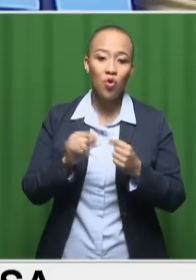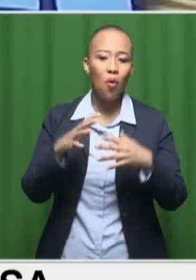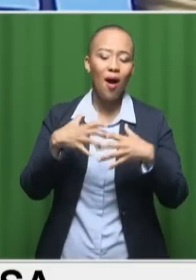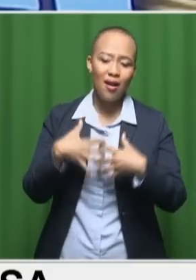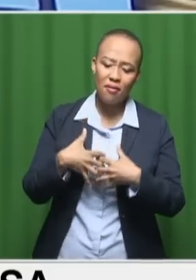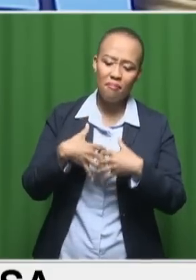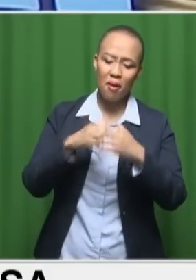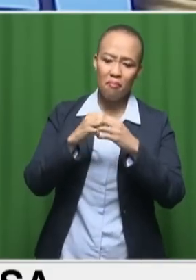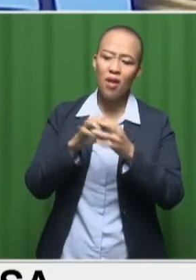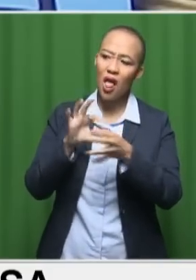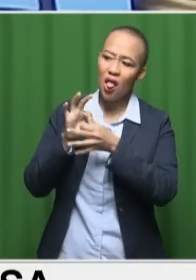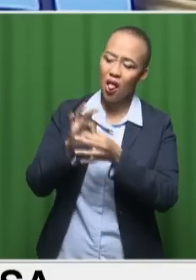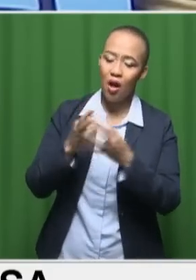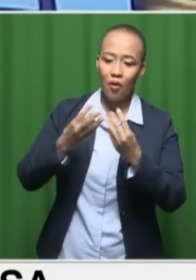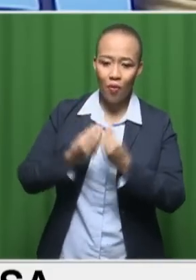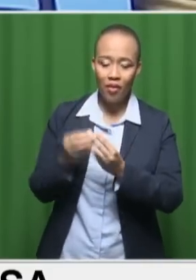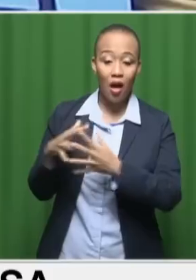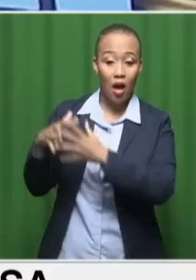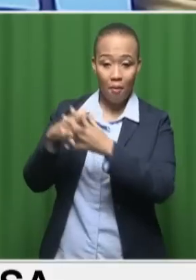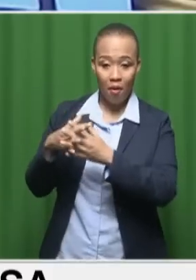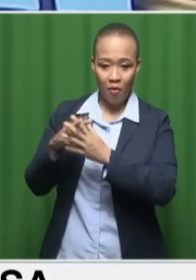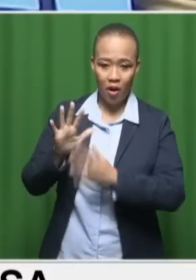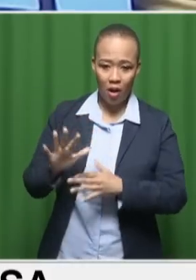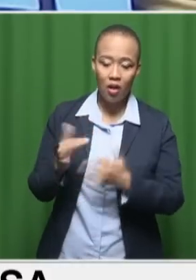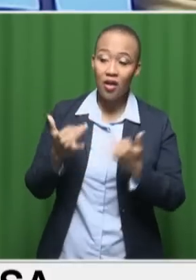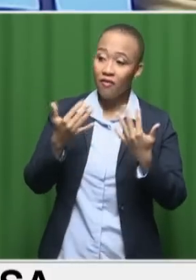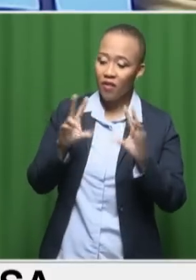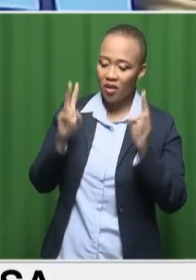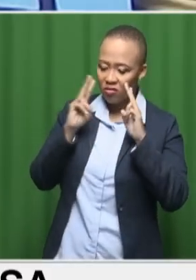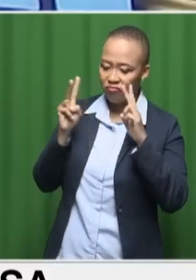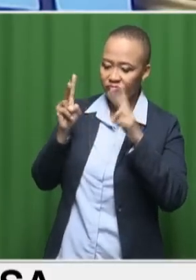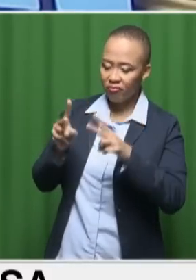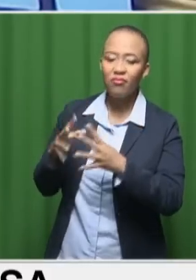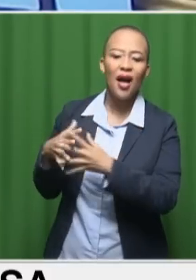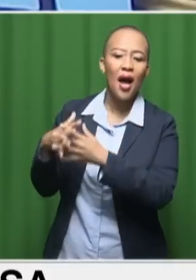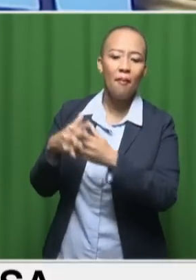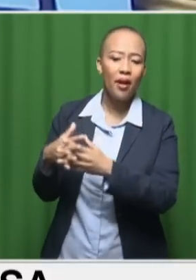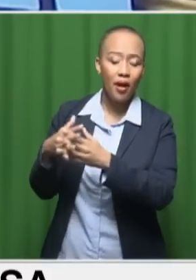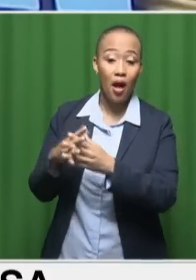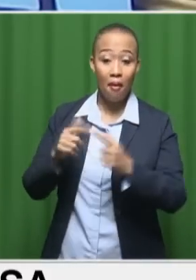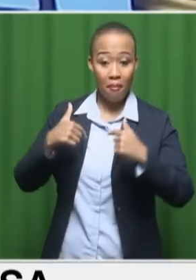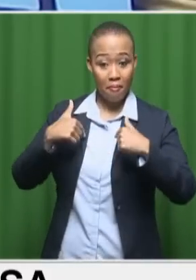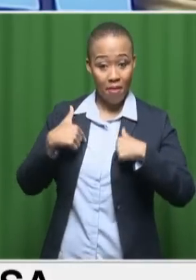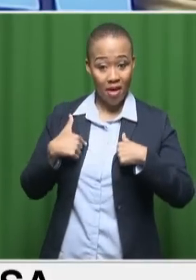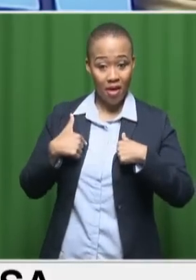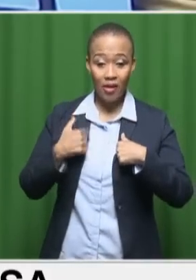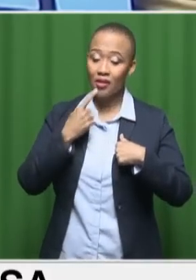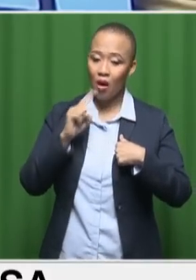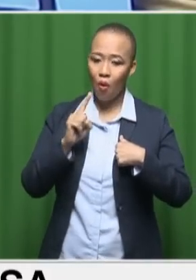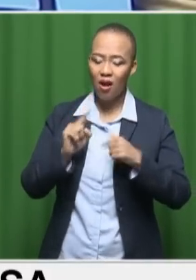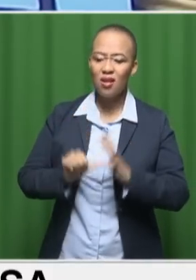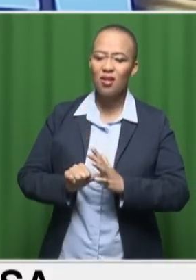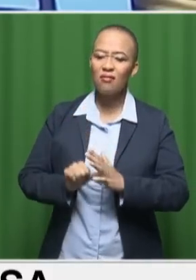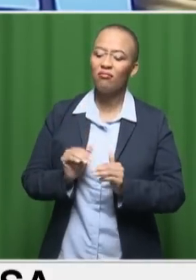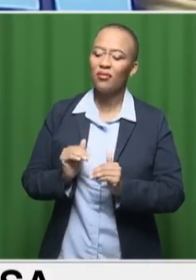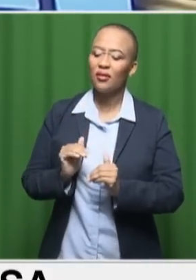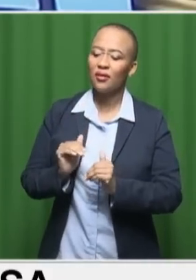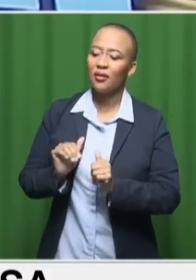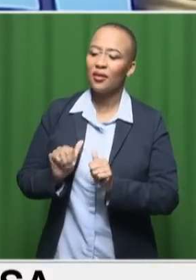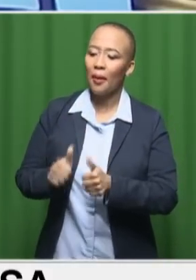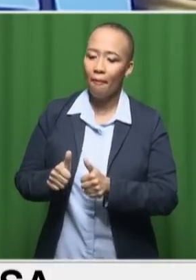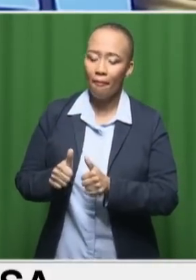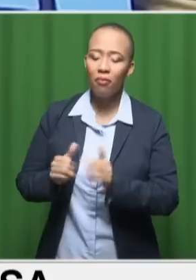with the United States. So this visit to the United States, for me, it's quite an important step for South Africa